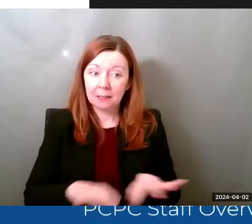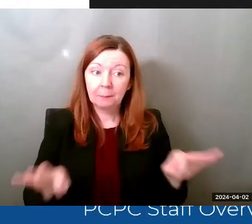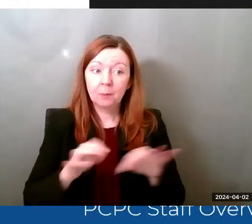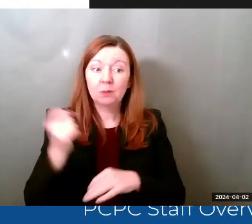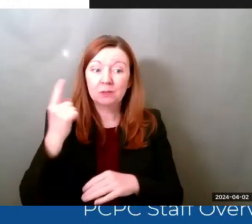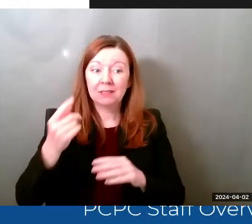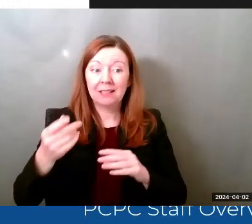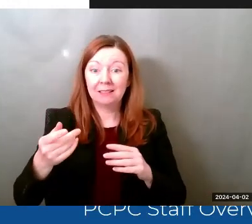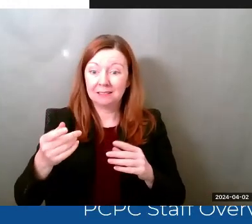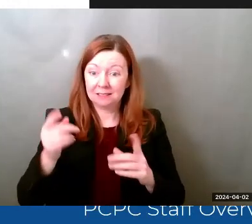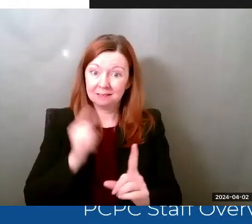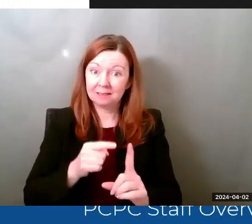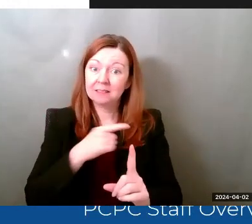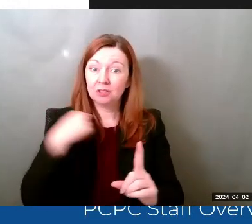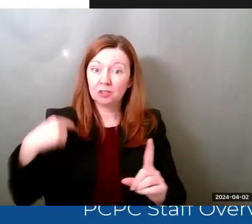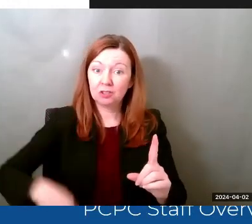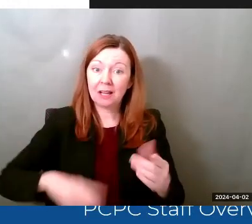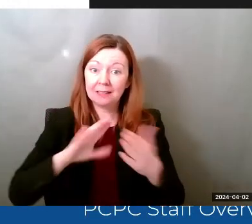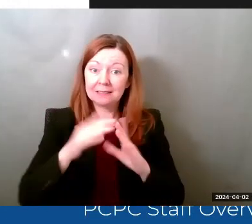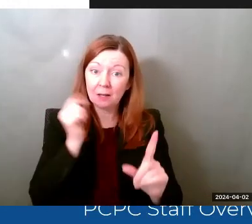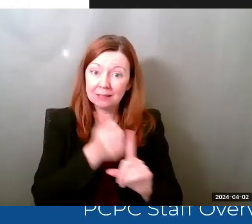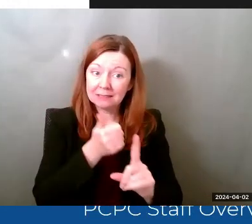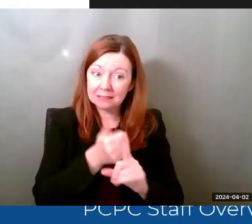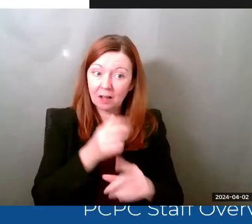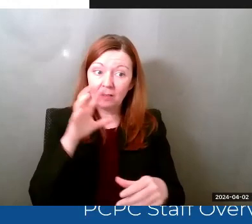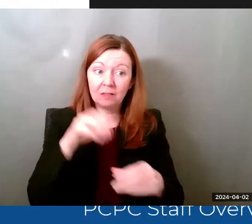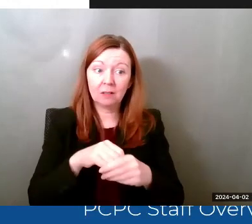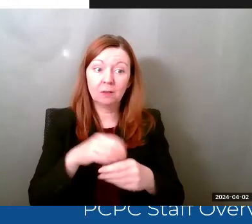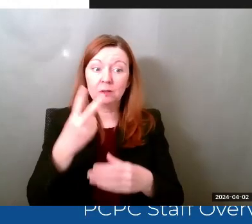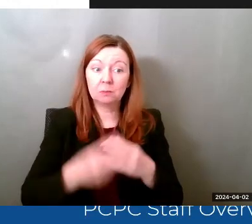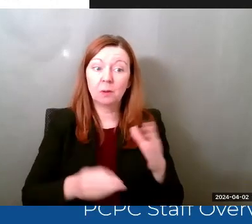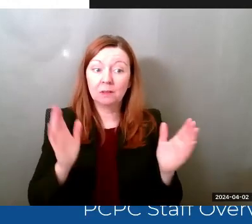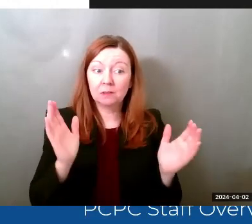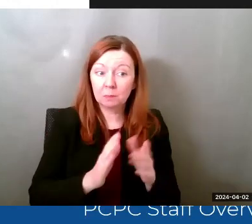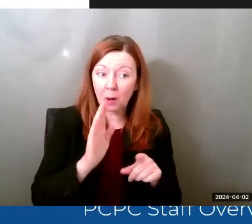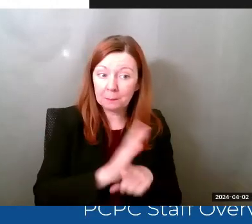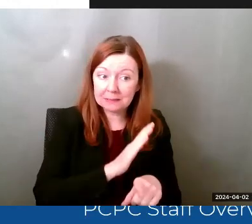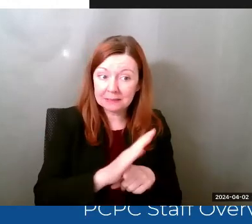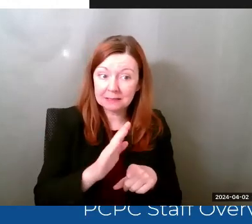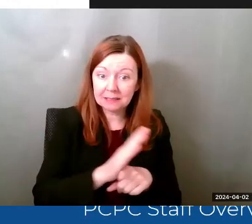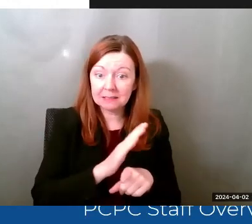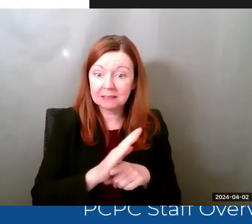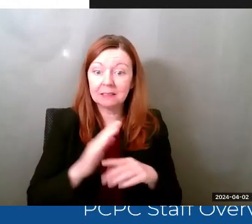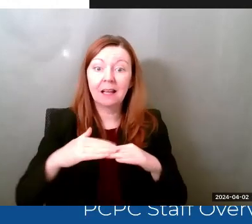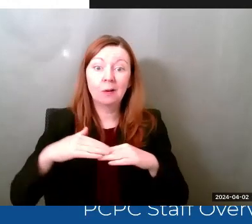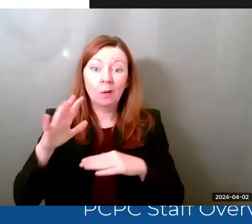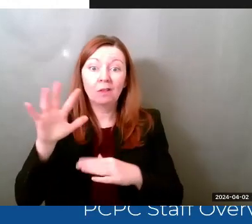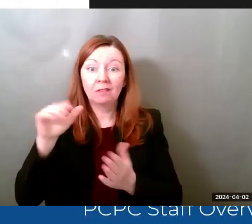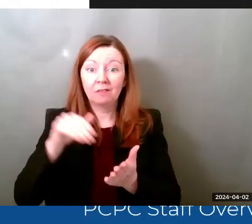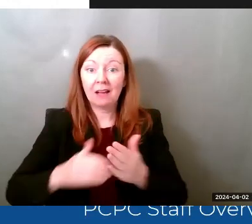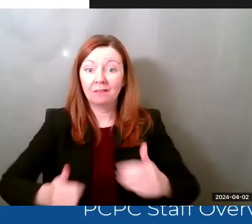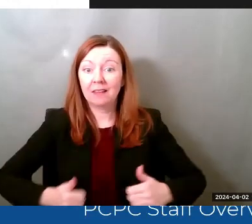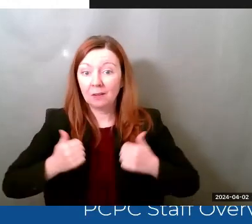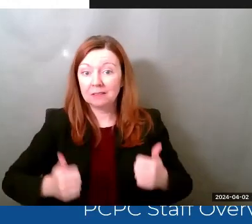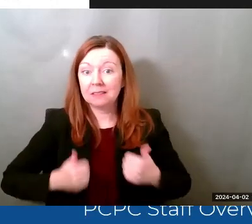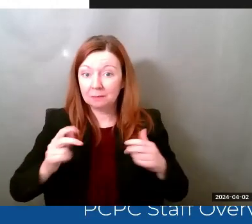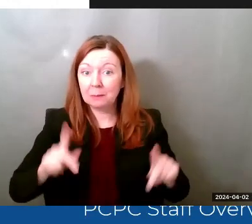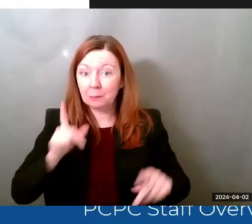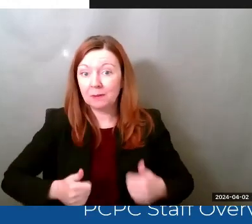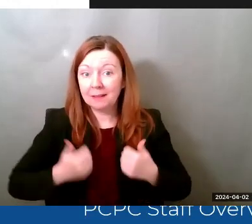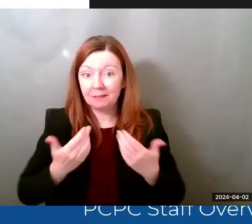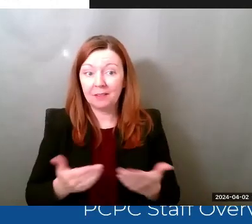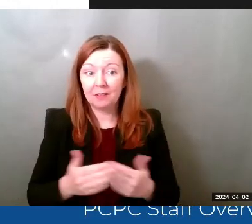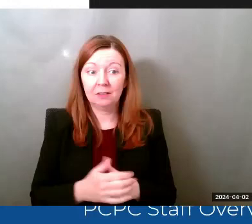the dynamics of Chinatown, which includes both small businesses and over 5,000